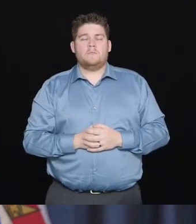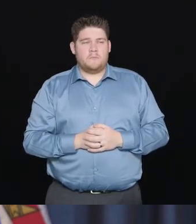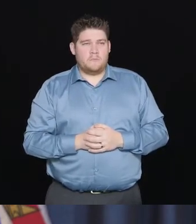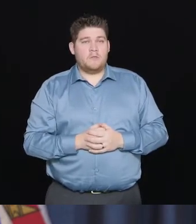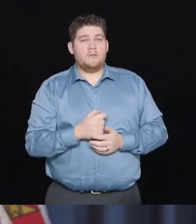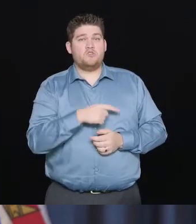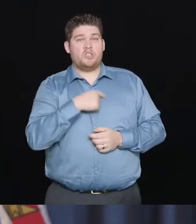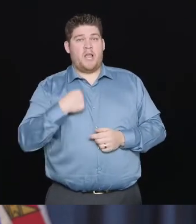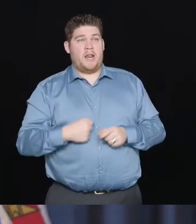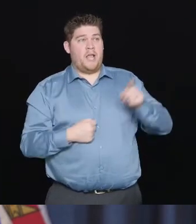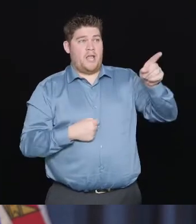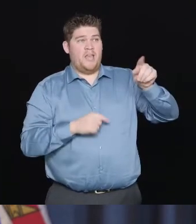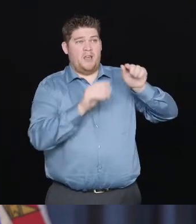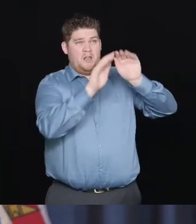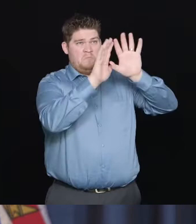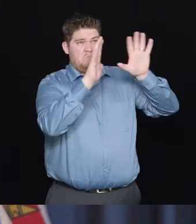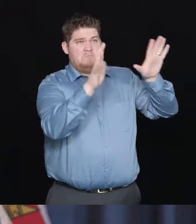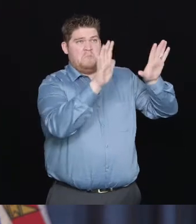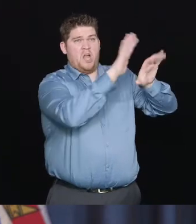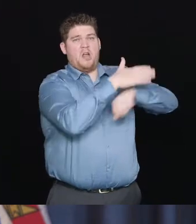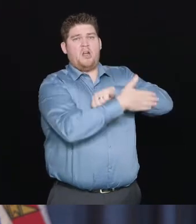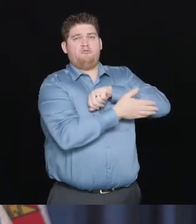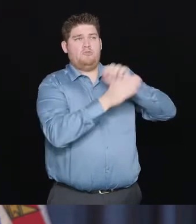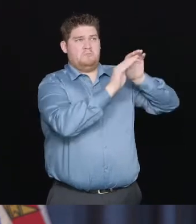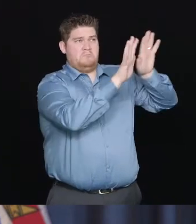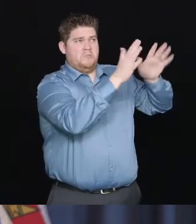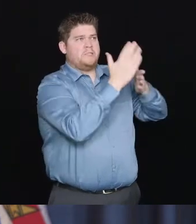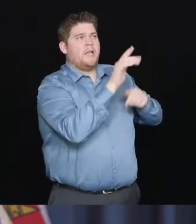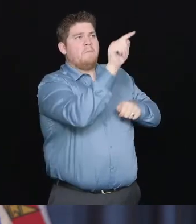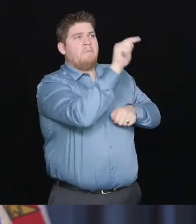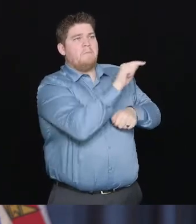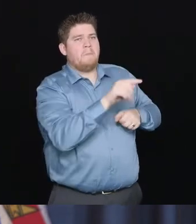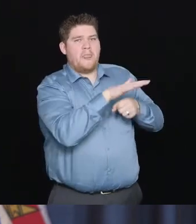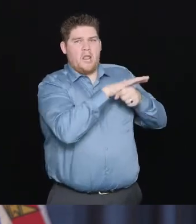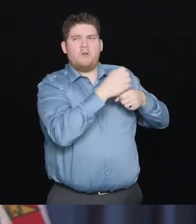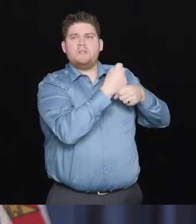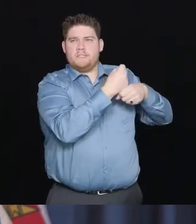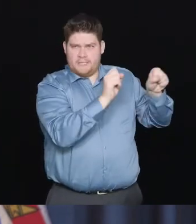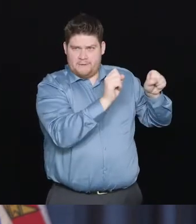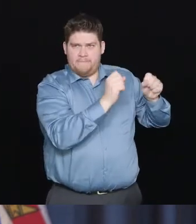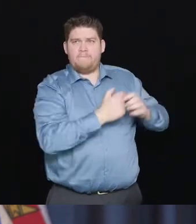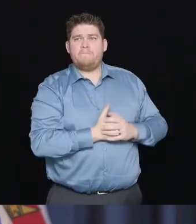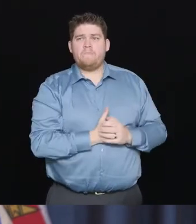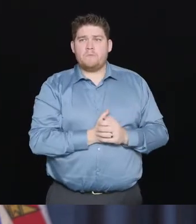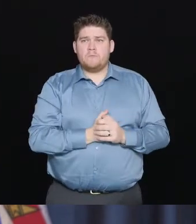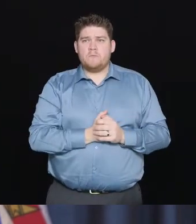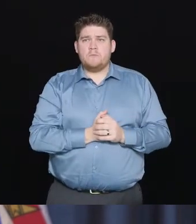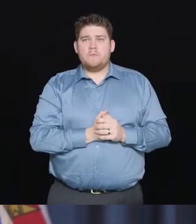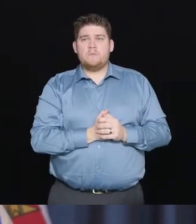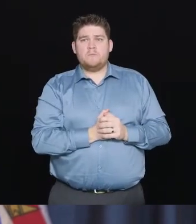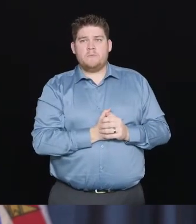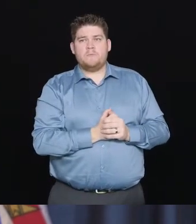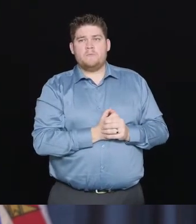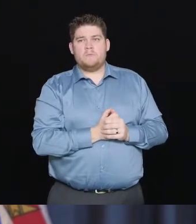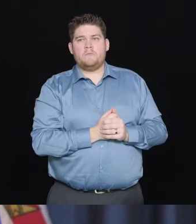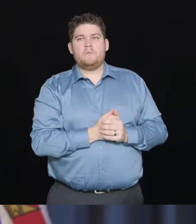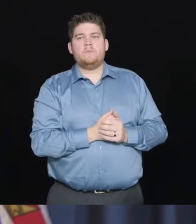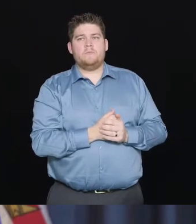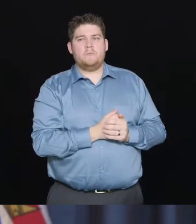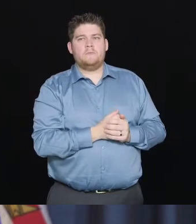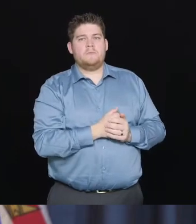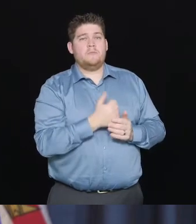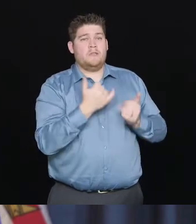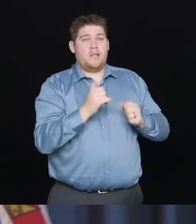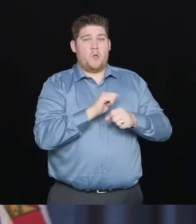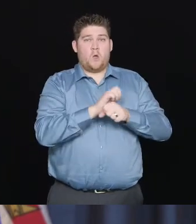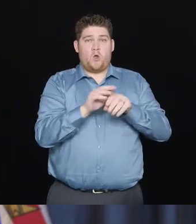challenges that we face are the challenge everyone's facing. So that's why we're taking steps locally. We're doing everything we can to use the equipment we